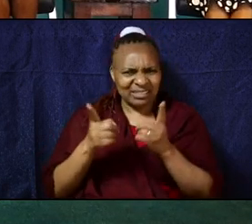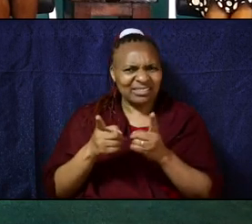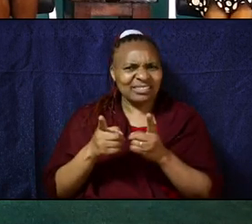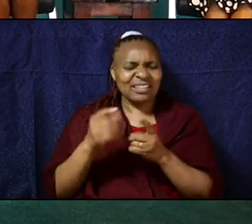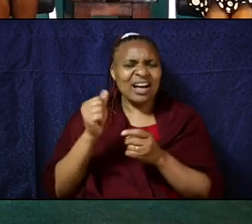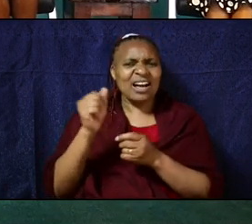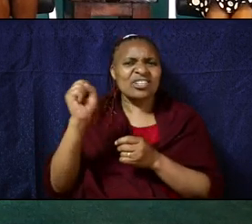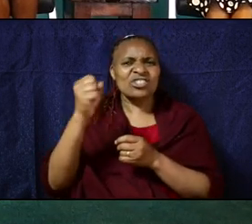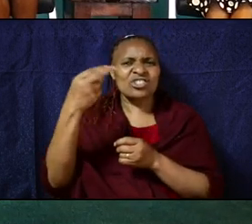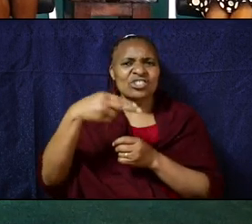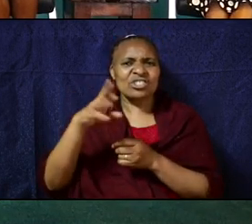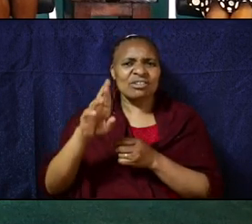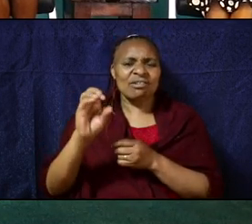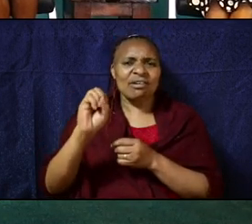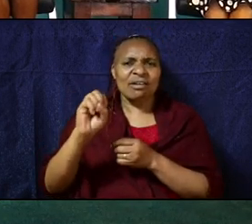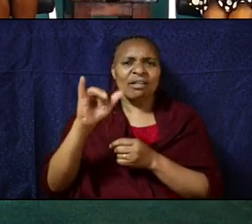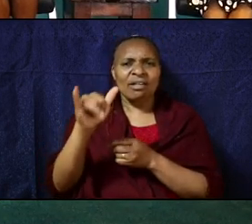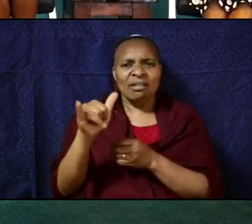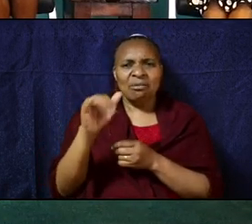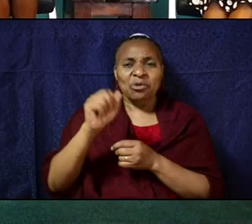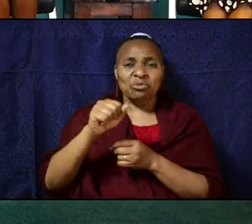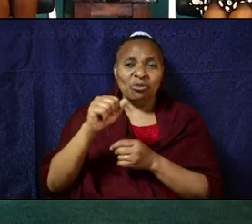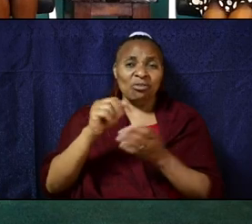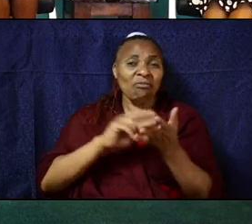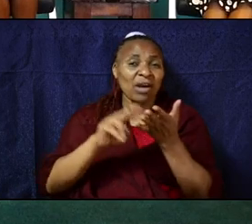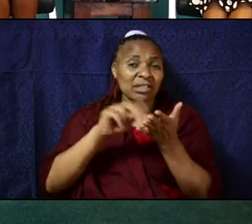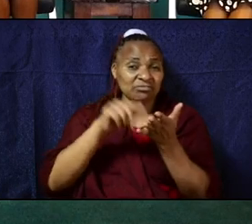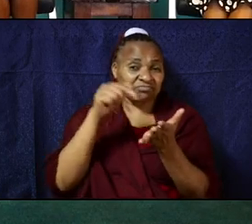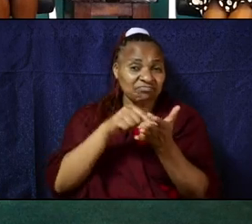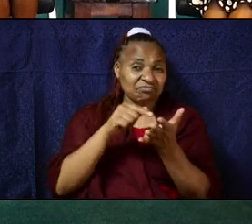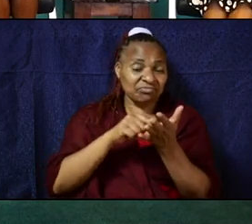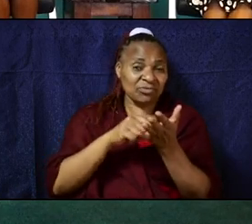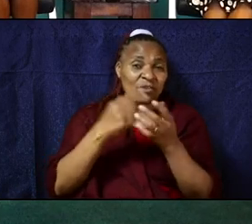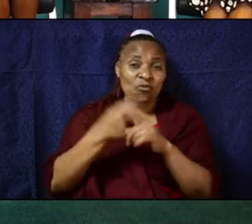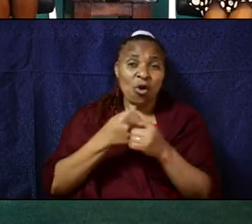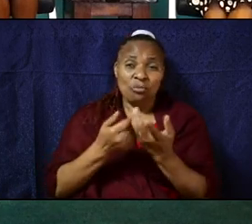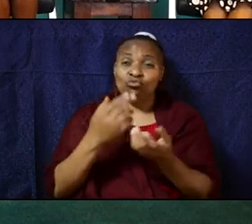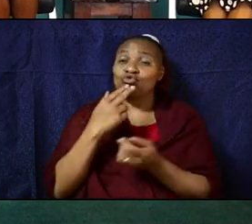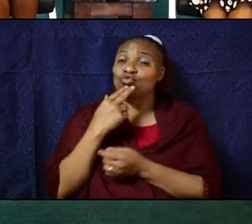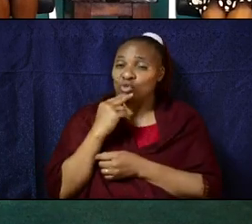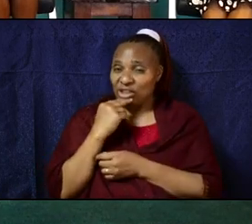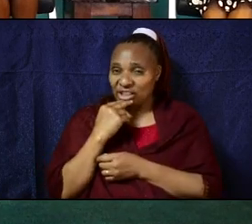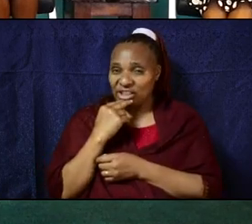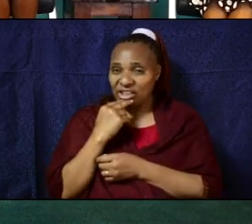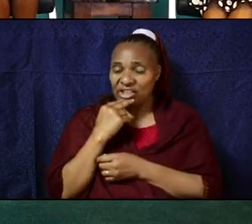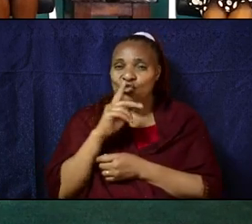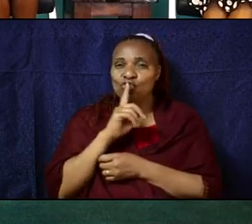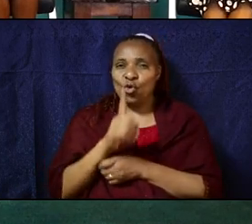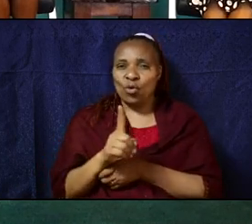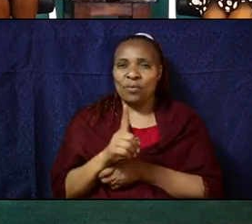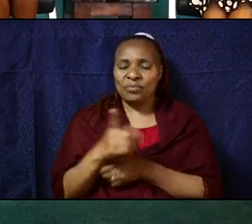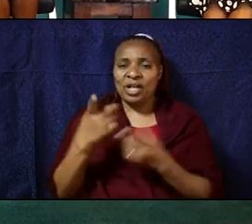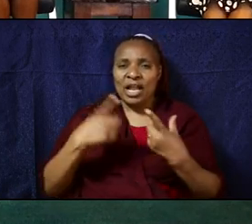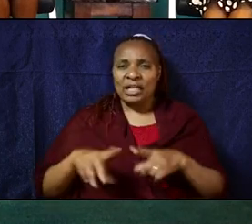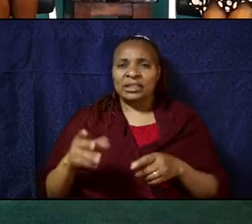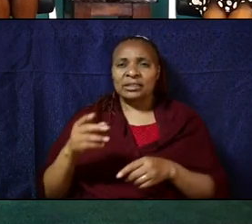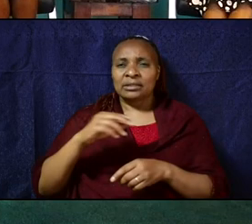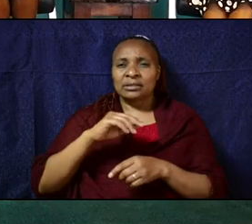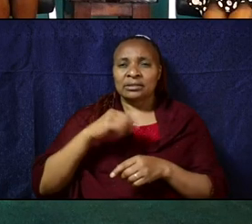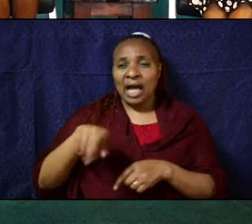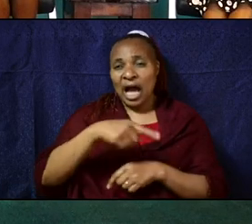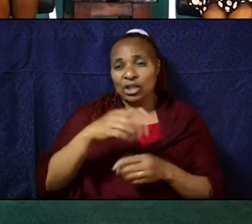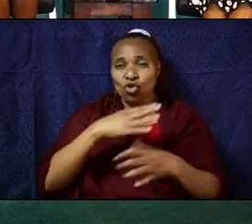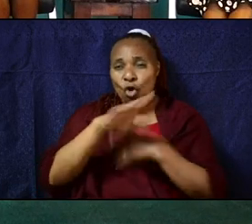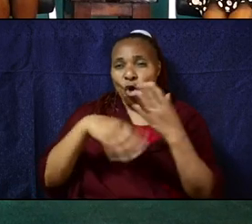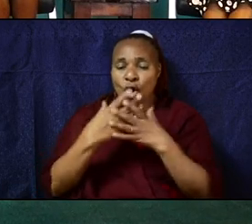you could take us through the flashlight. Yeah, and that's from Tuesday. So let us all move to